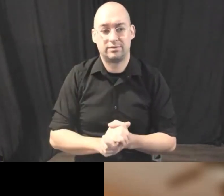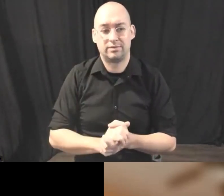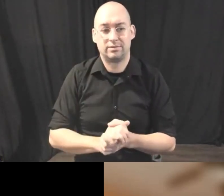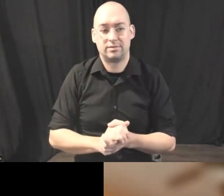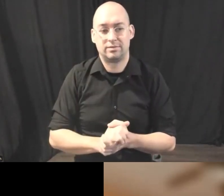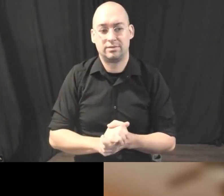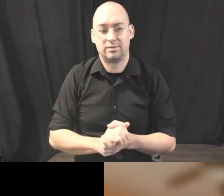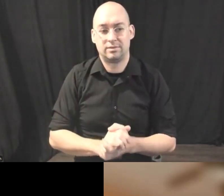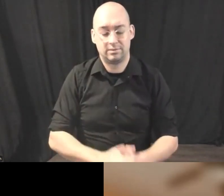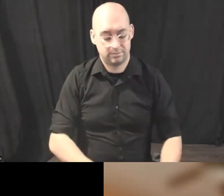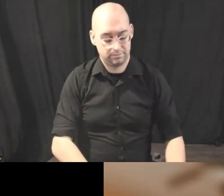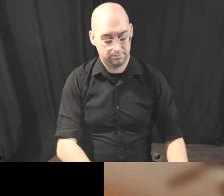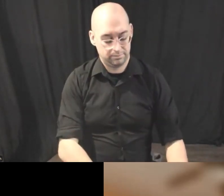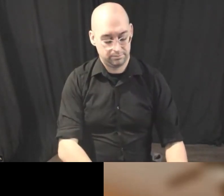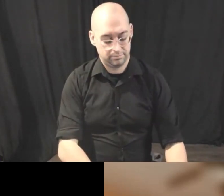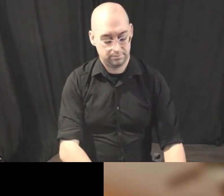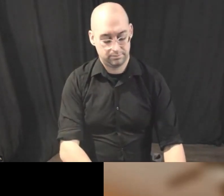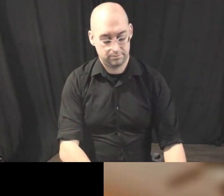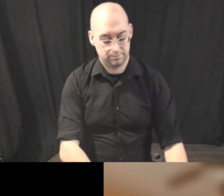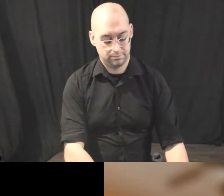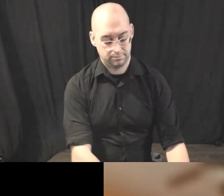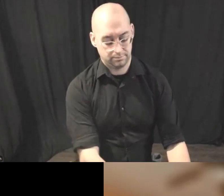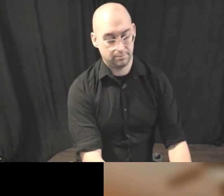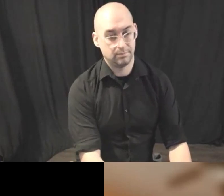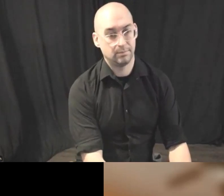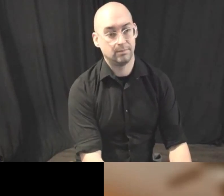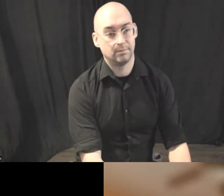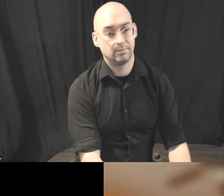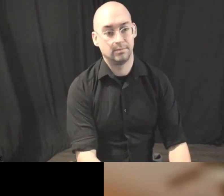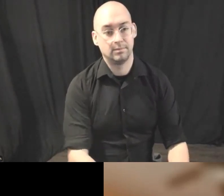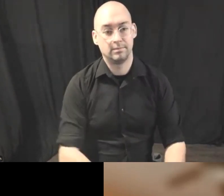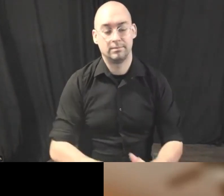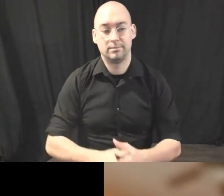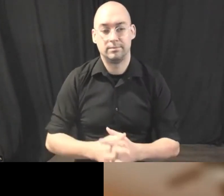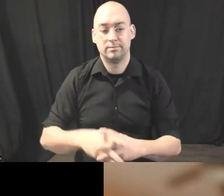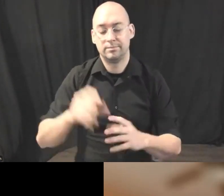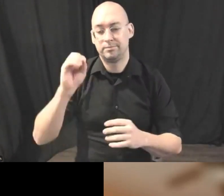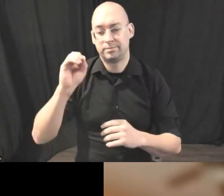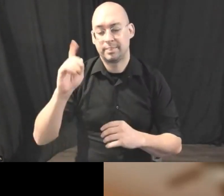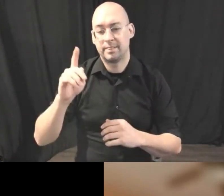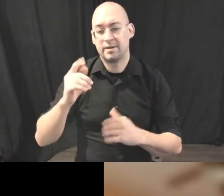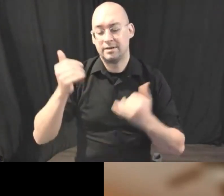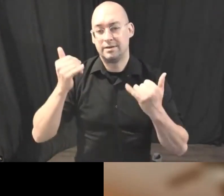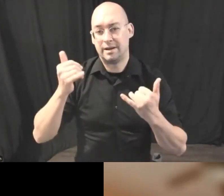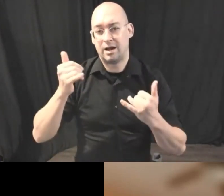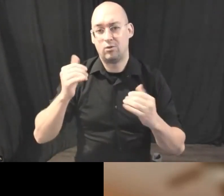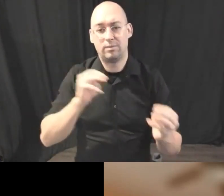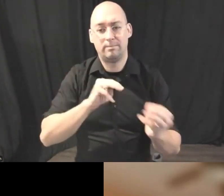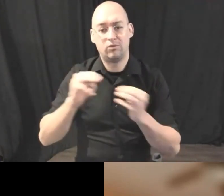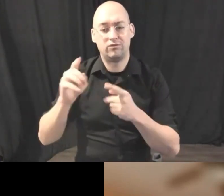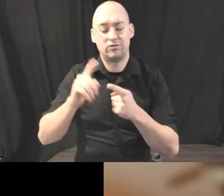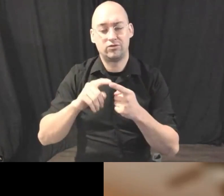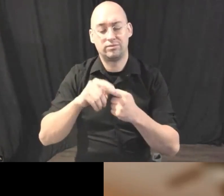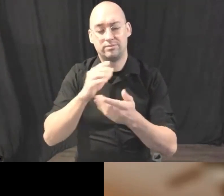you Thanks for the wishes. Yeah. Oh, I know. All right, so now we are moving to the segment of